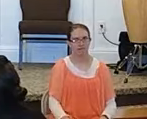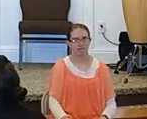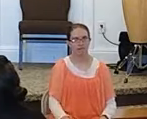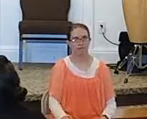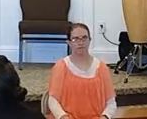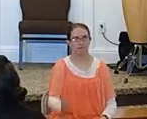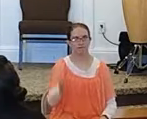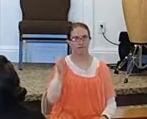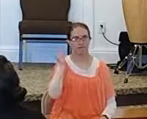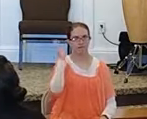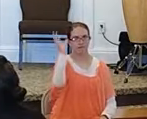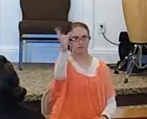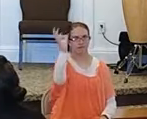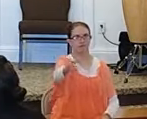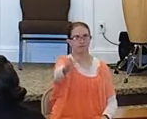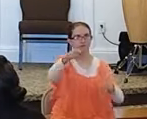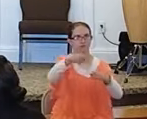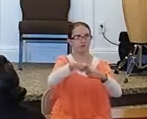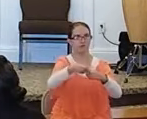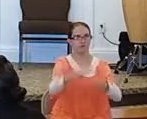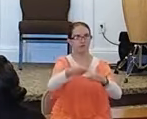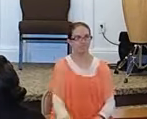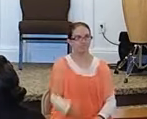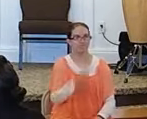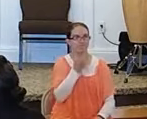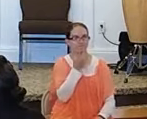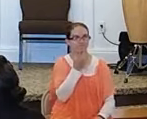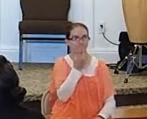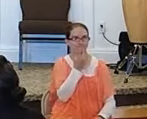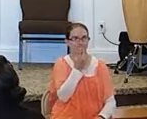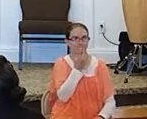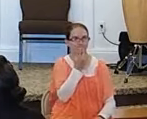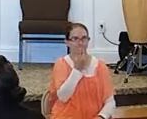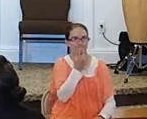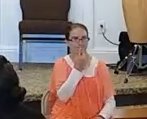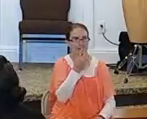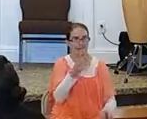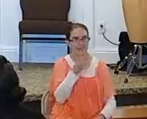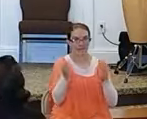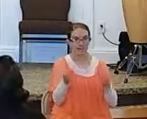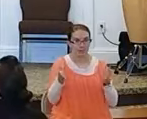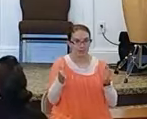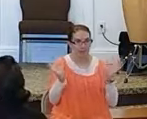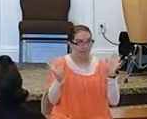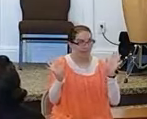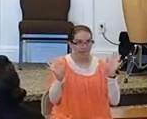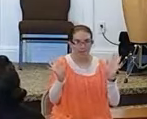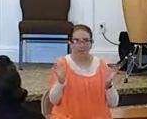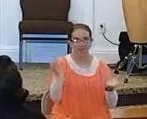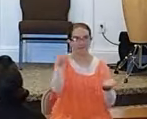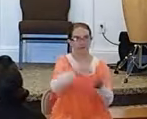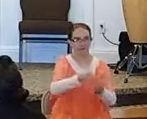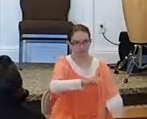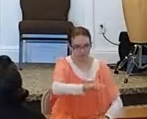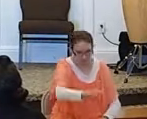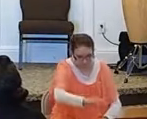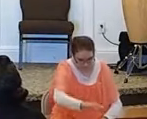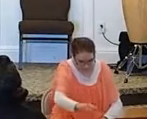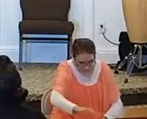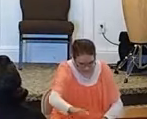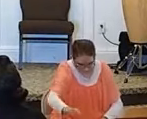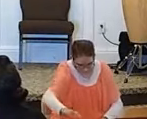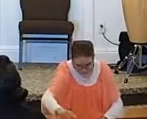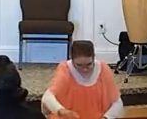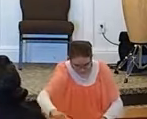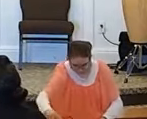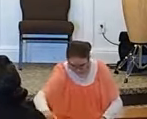let him first cast a stone at her. Any takers? And again he stooped down and wrote on the